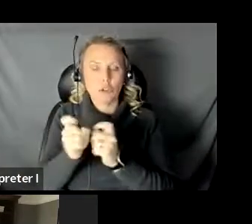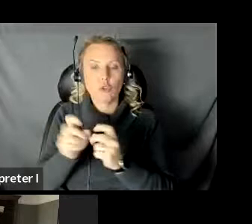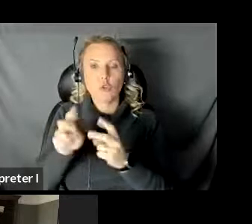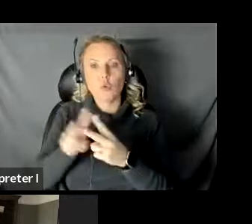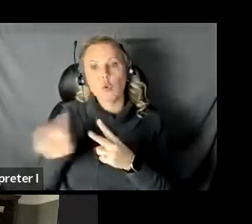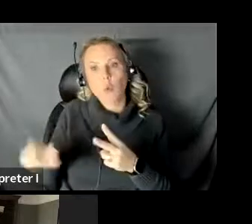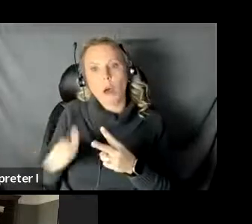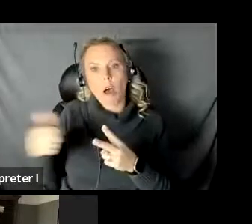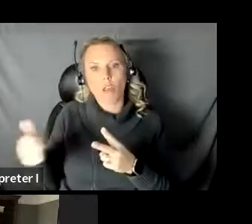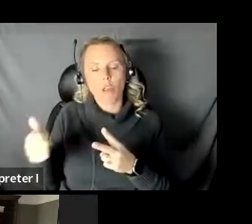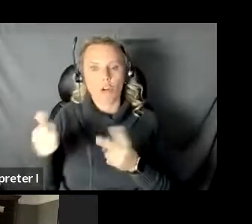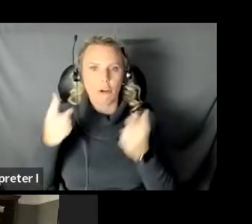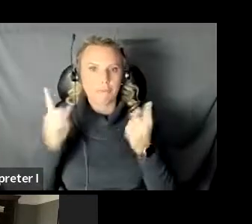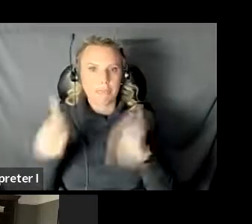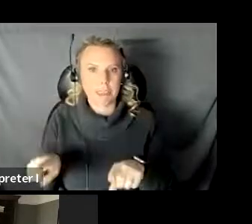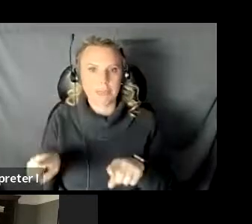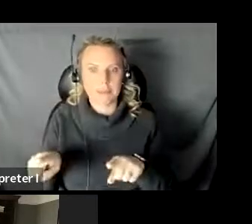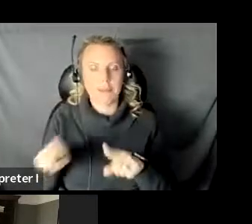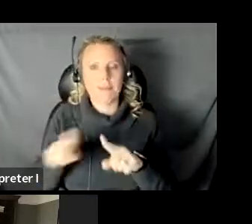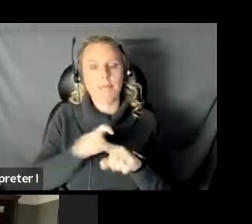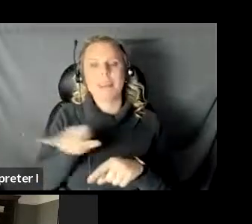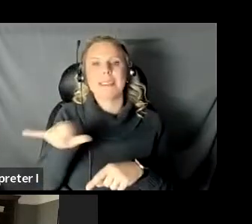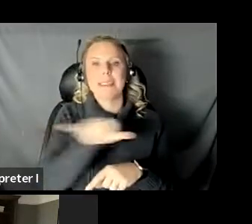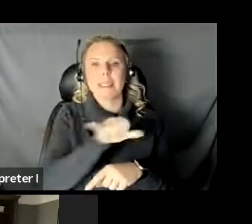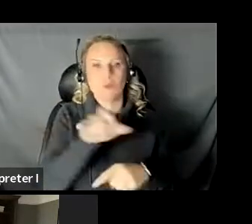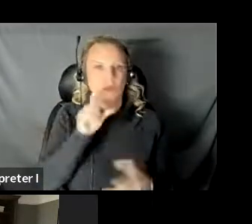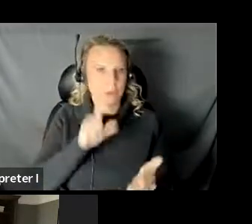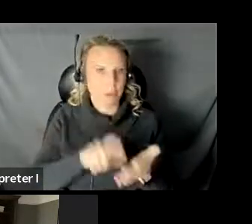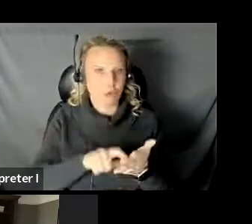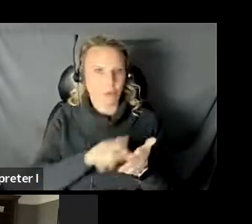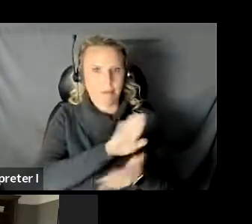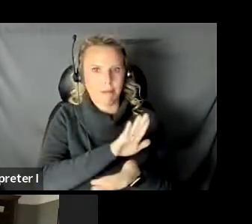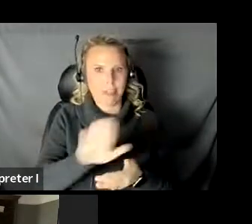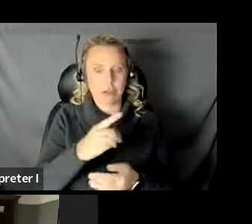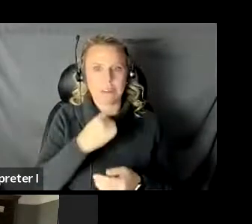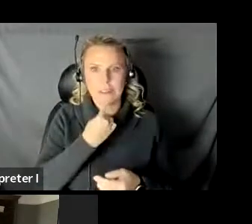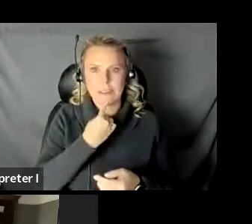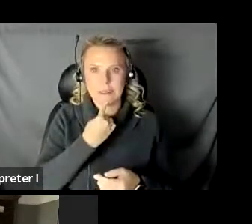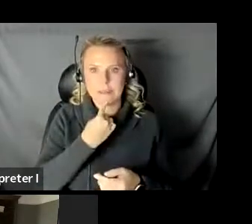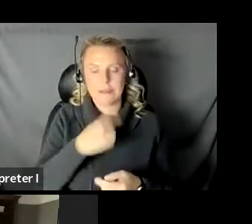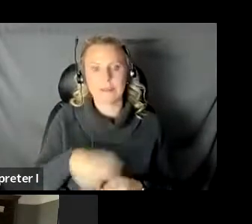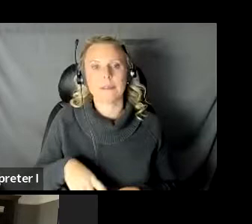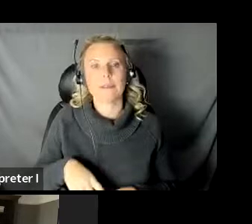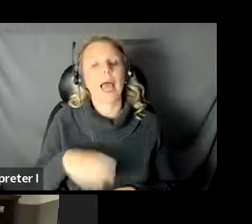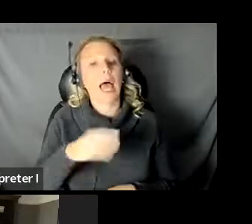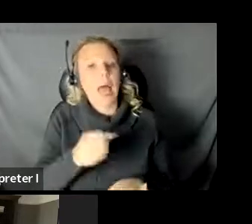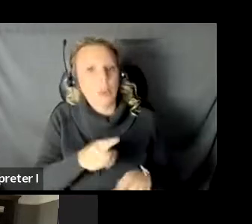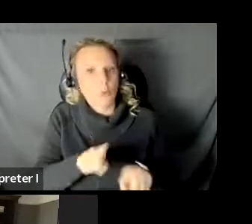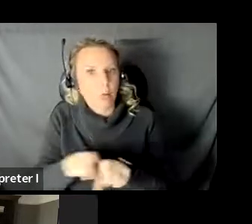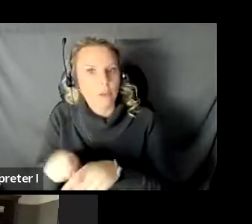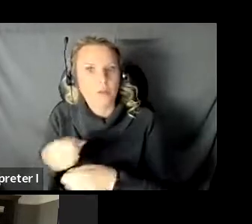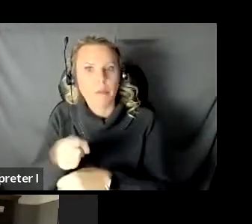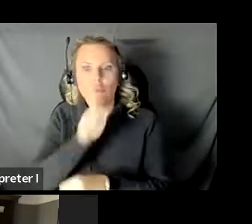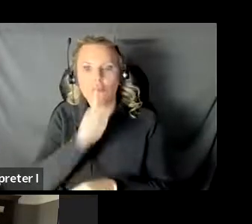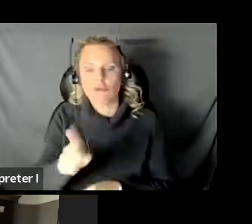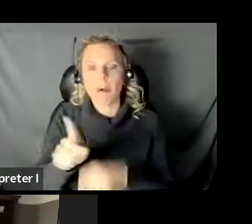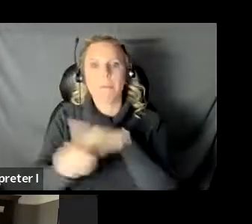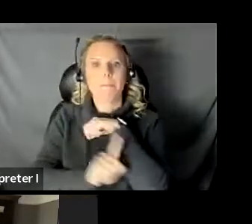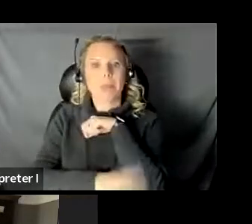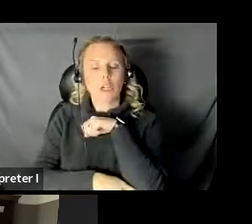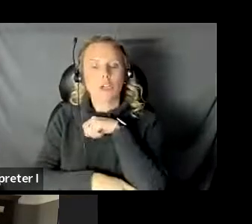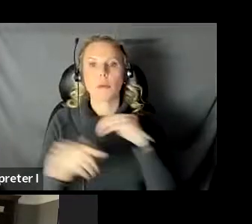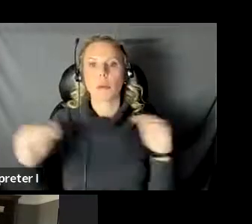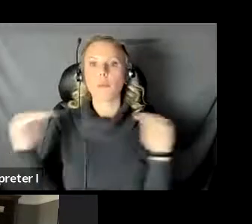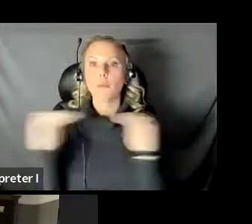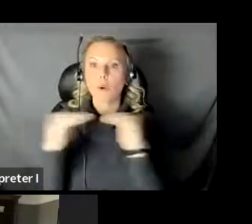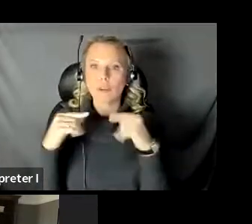other offenses out of a similar recognition of their seriousness, and to ensure that penalties are proportional